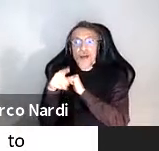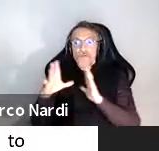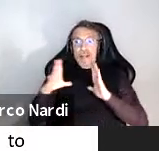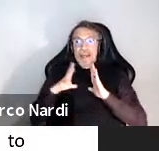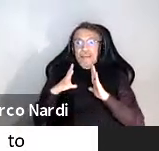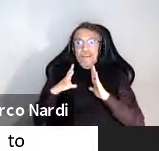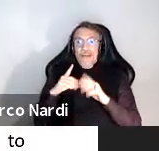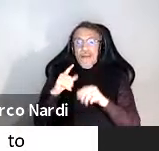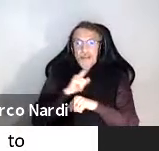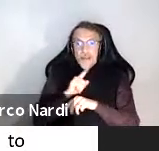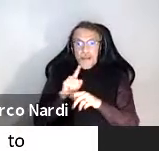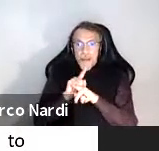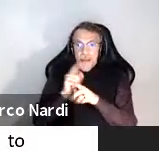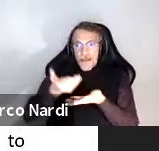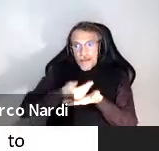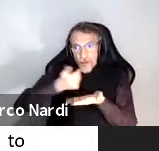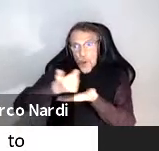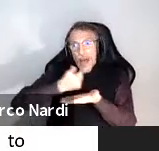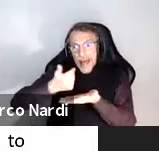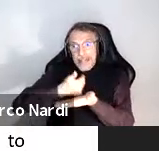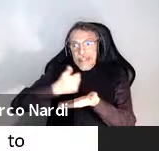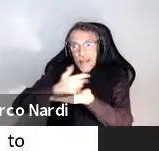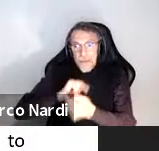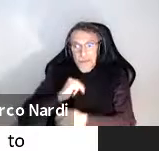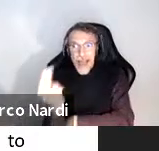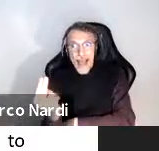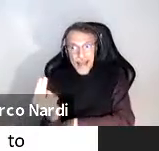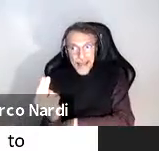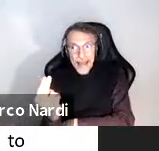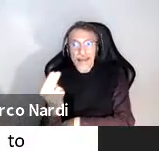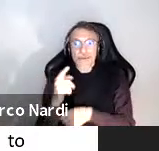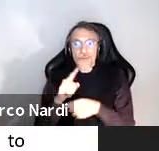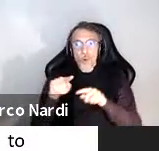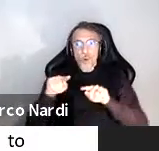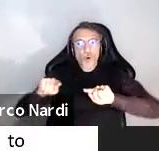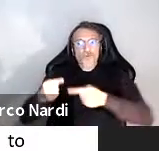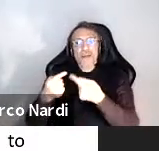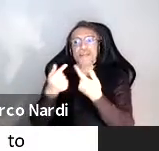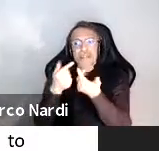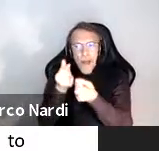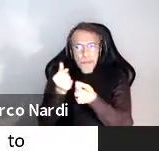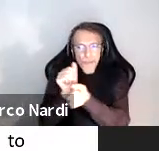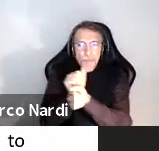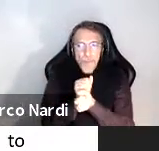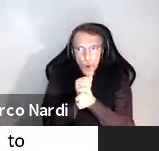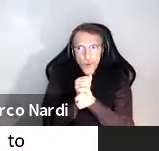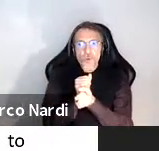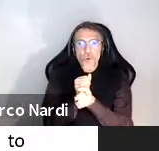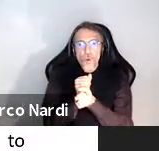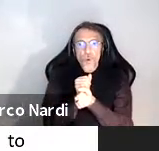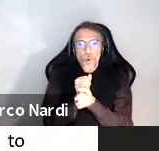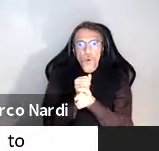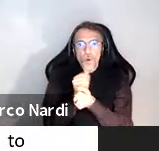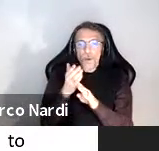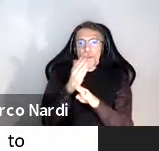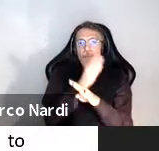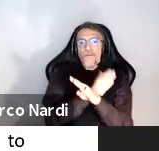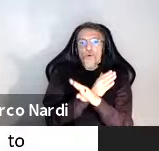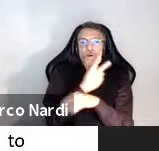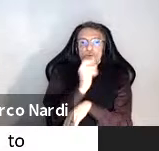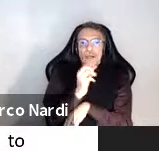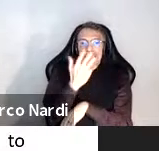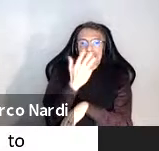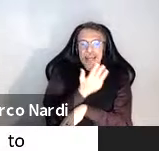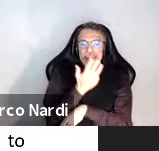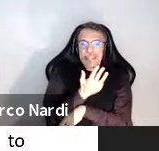collective action clause has not been triggered, and some of the borrowings that they have done prior to